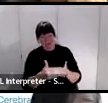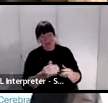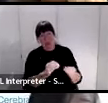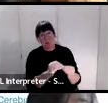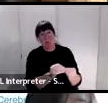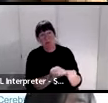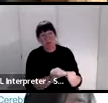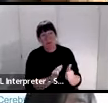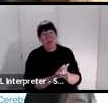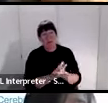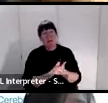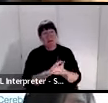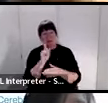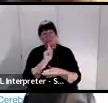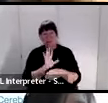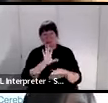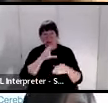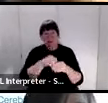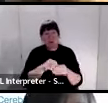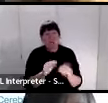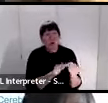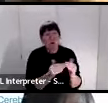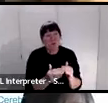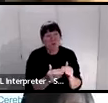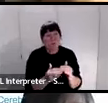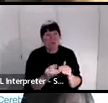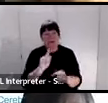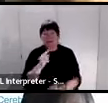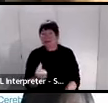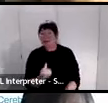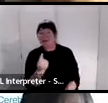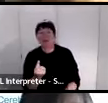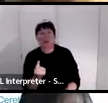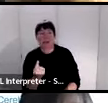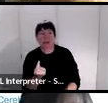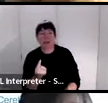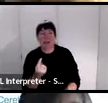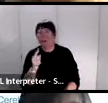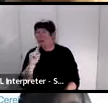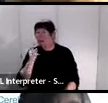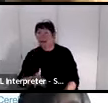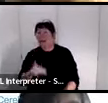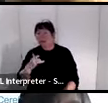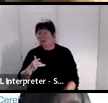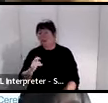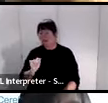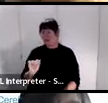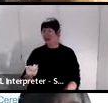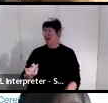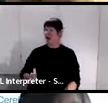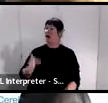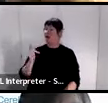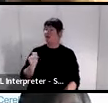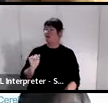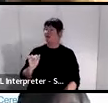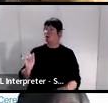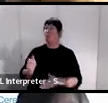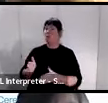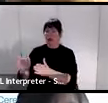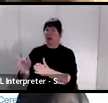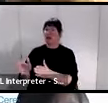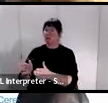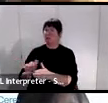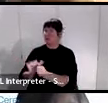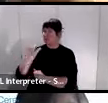being part of the community, being independent, and living their lives as to their potential. So we appreciate the bill as